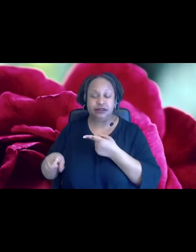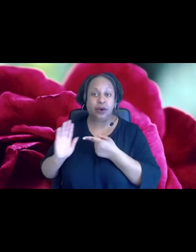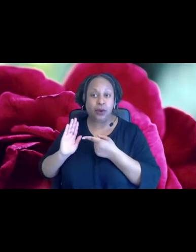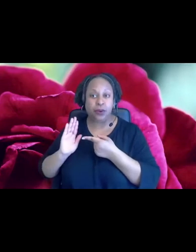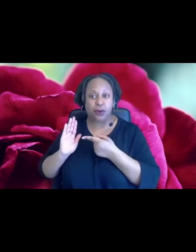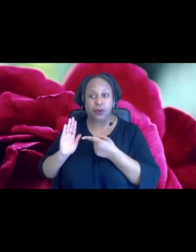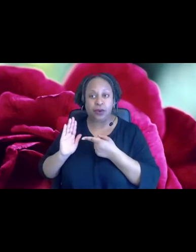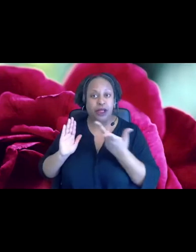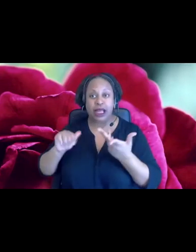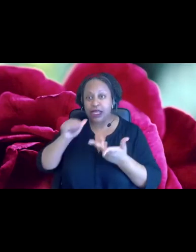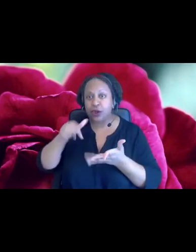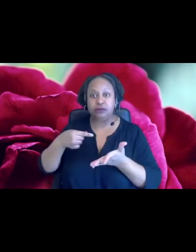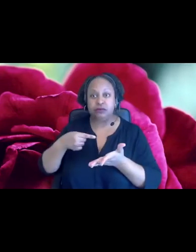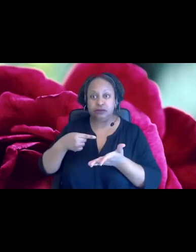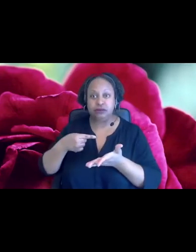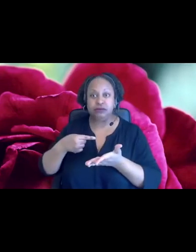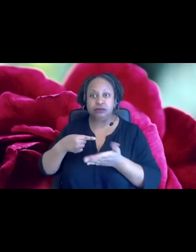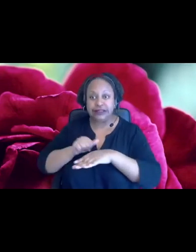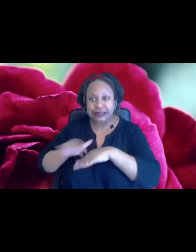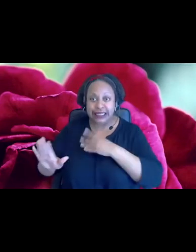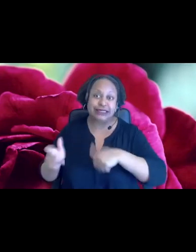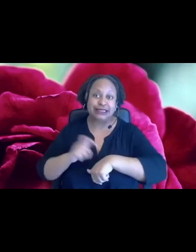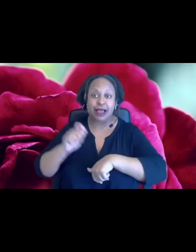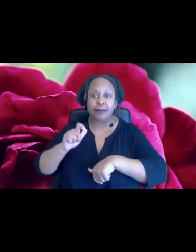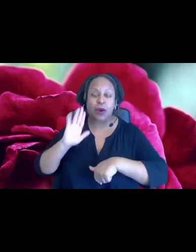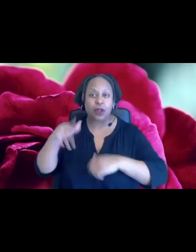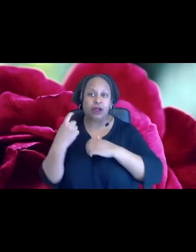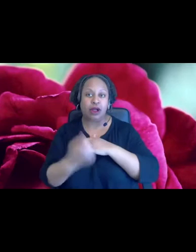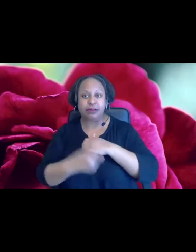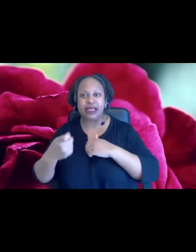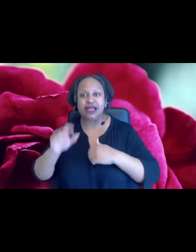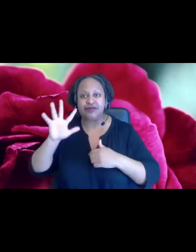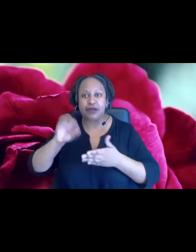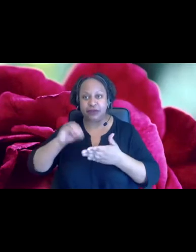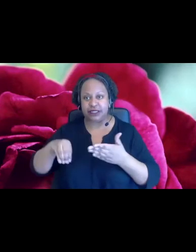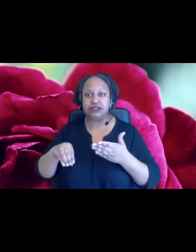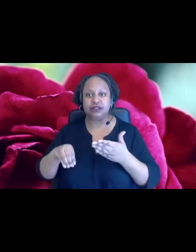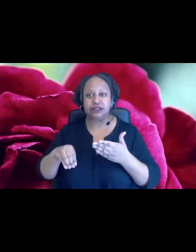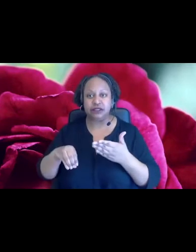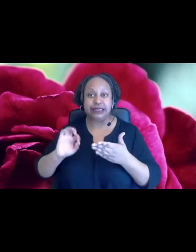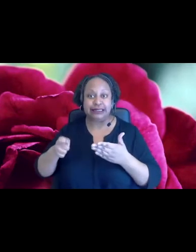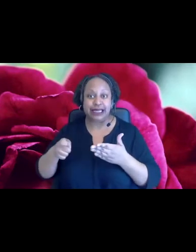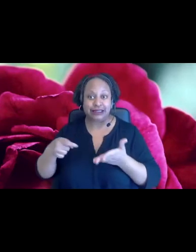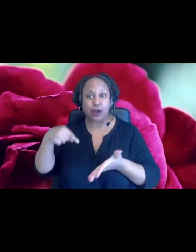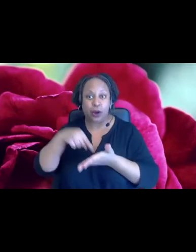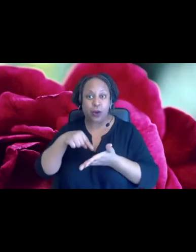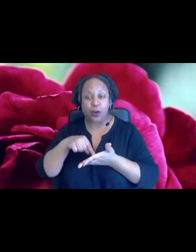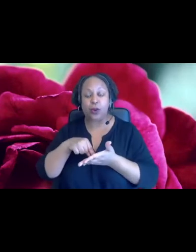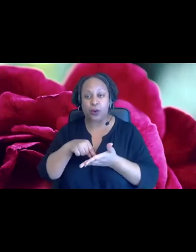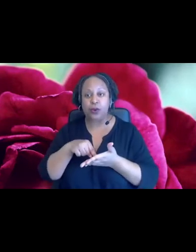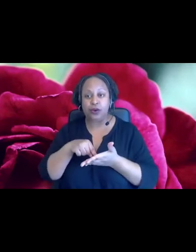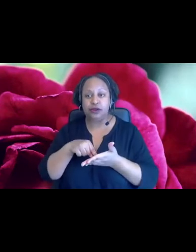and you don't file a return on time, there is an automatic 5% of the tax amount owing as